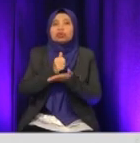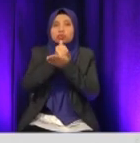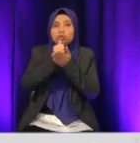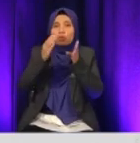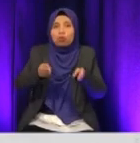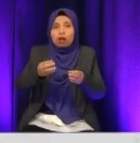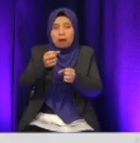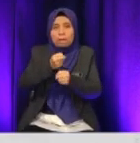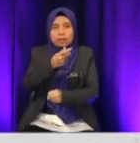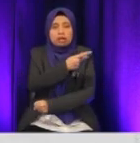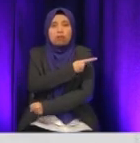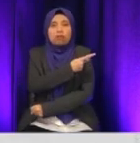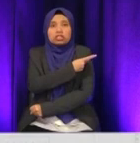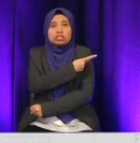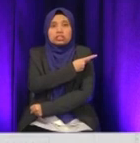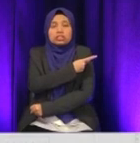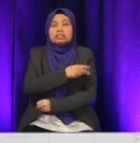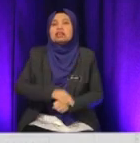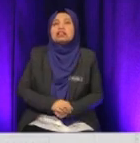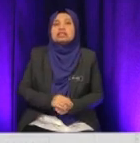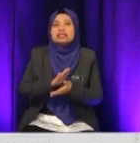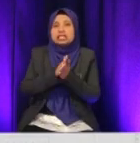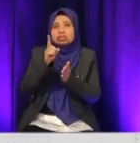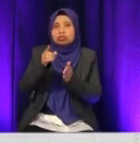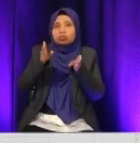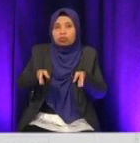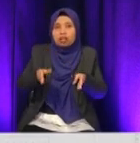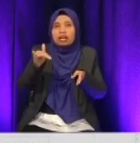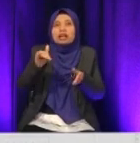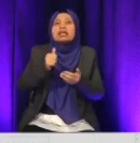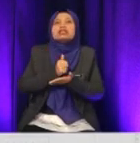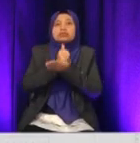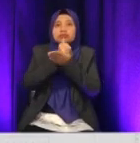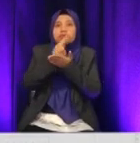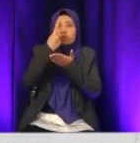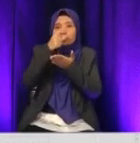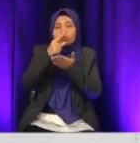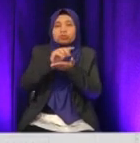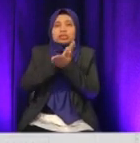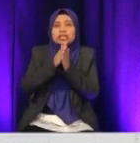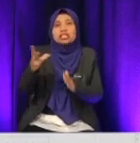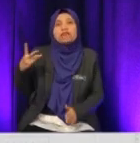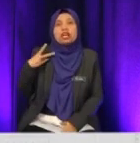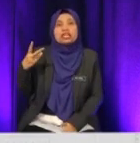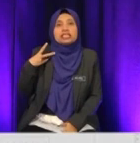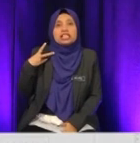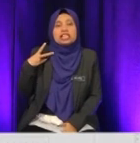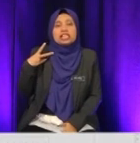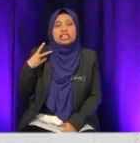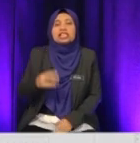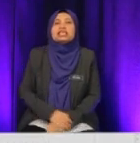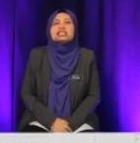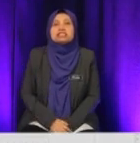Right. Ooh. Okay. So you were part of them who looking for people to sign up for vaccination. That's a good one. Yeah. It's also a volunteering